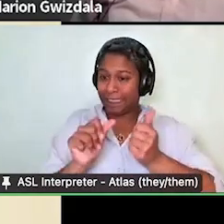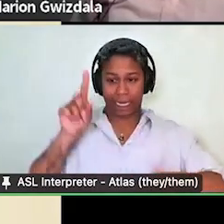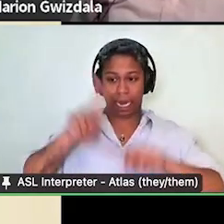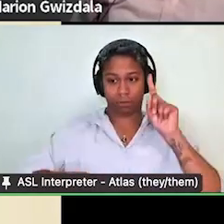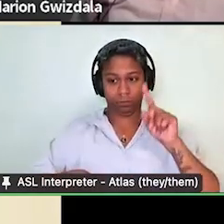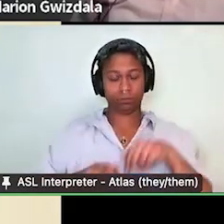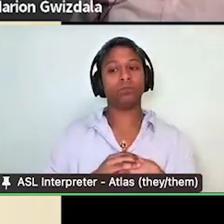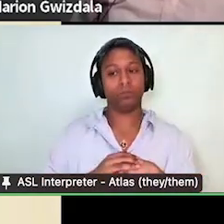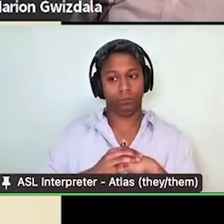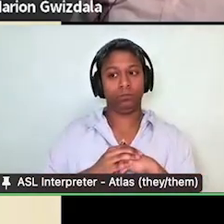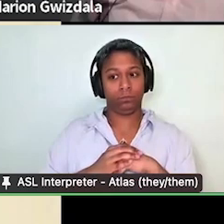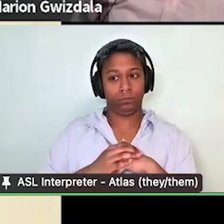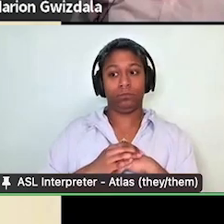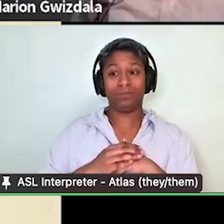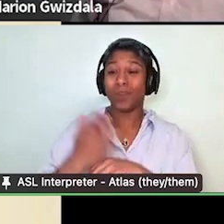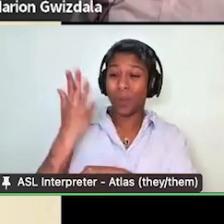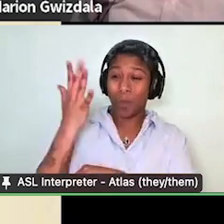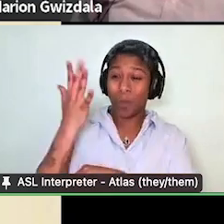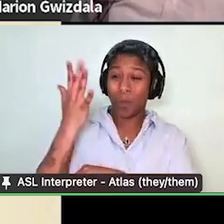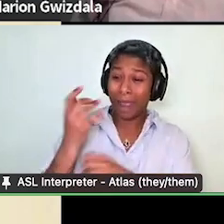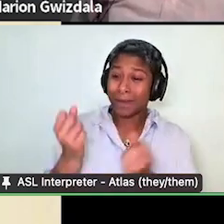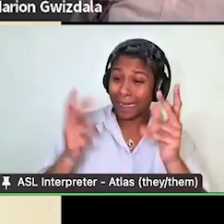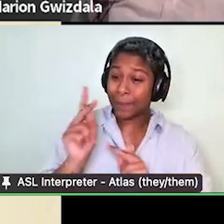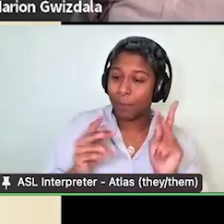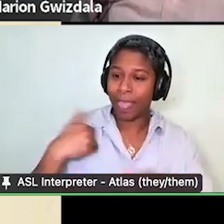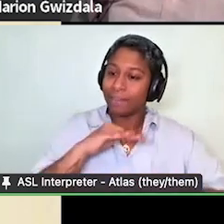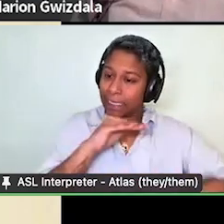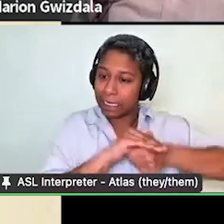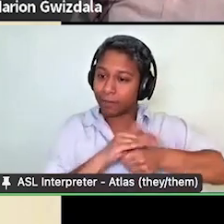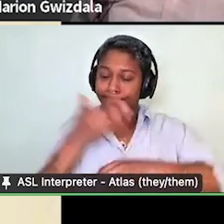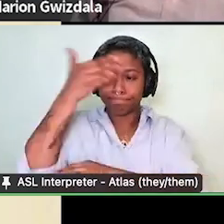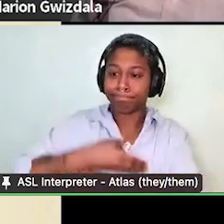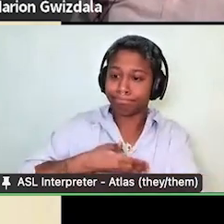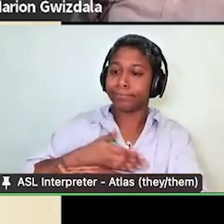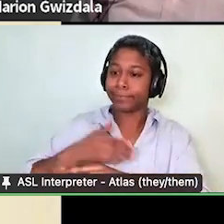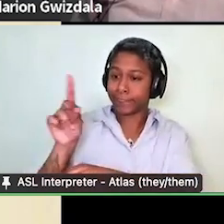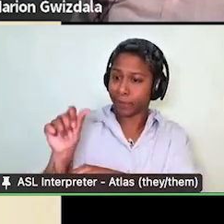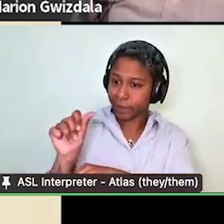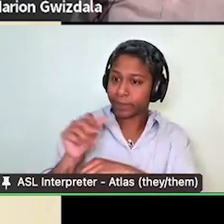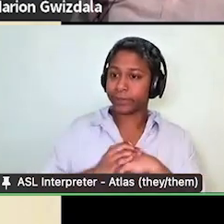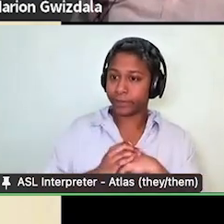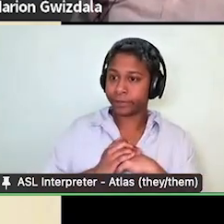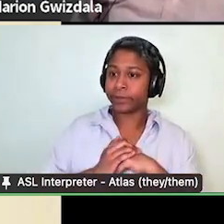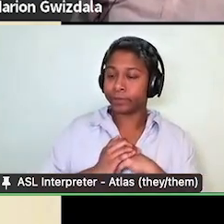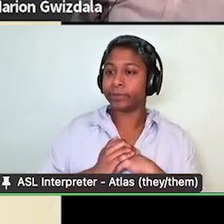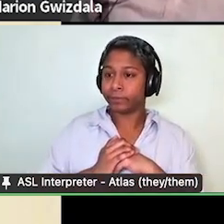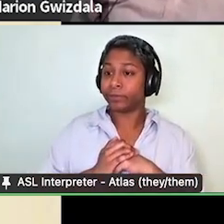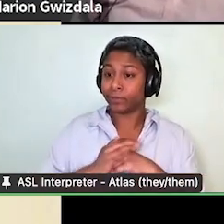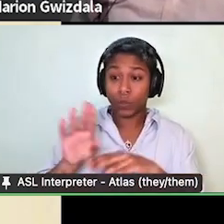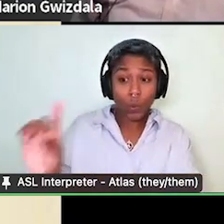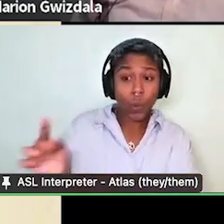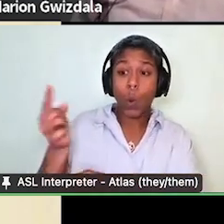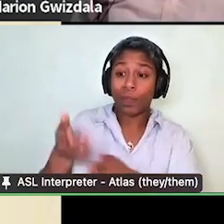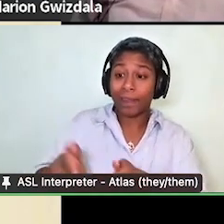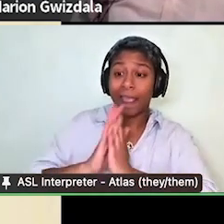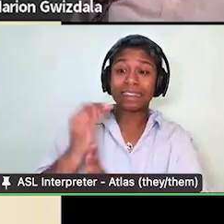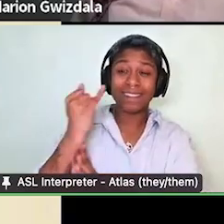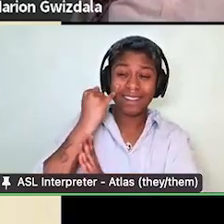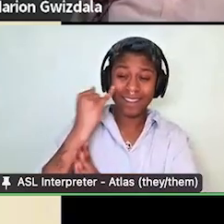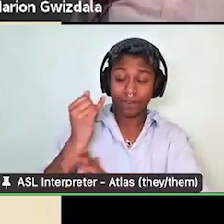have hidden disabilities. You can only ask if the service animal is required because of a